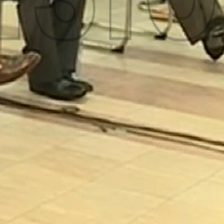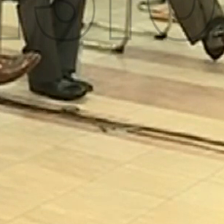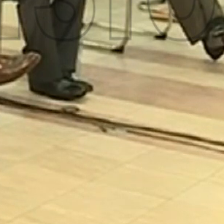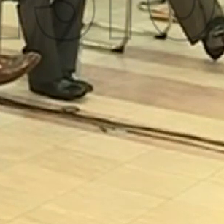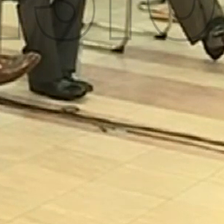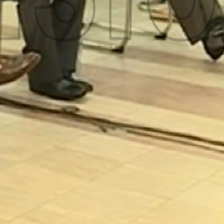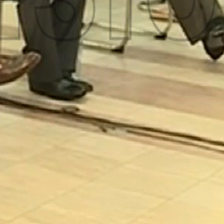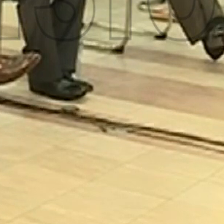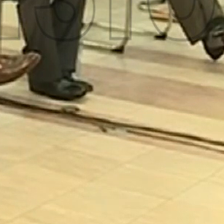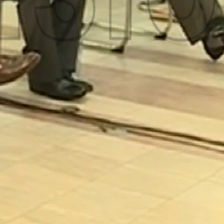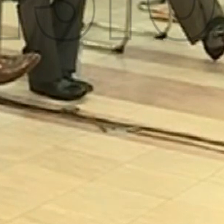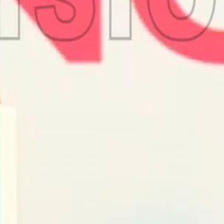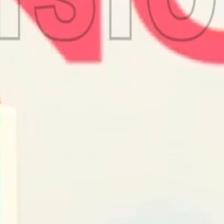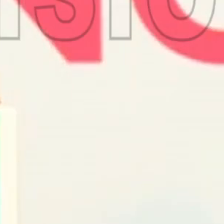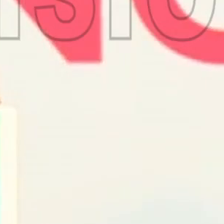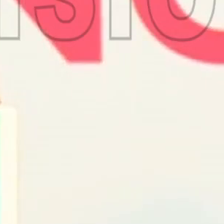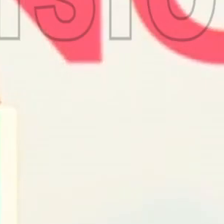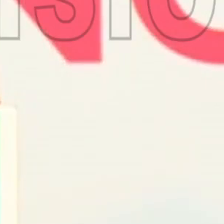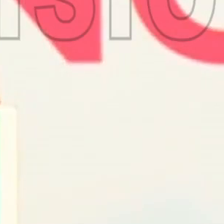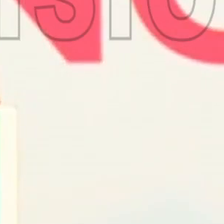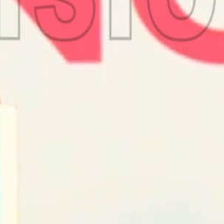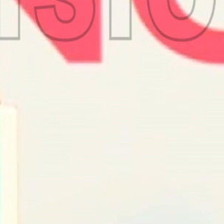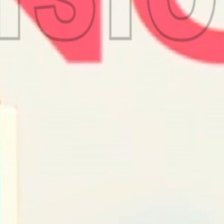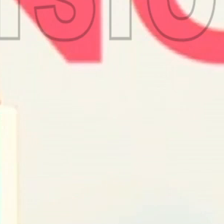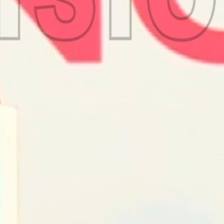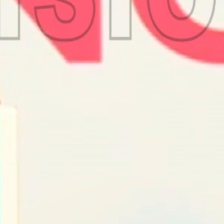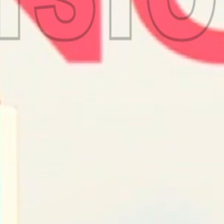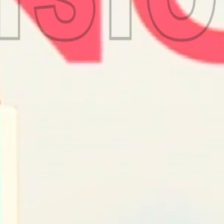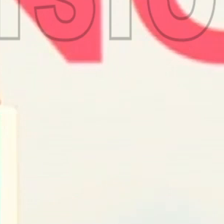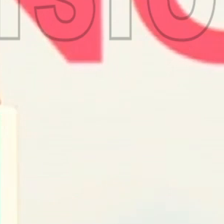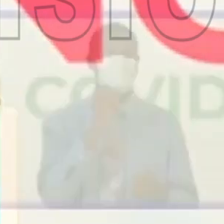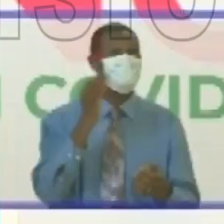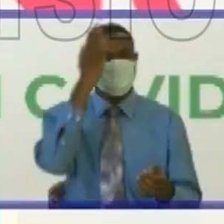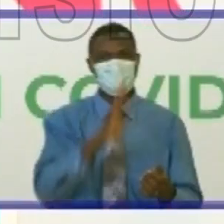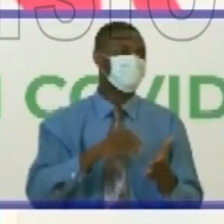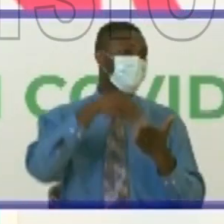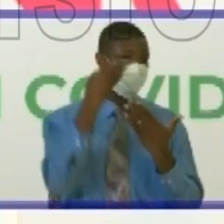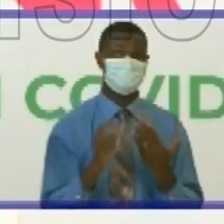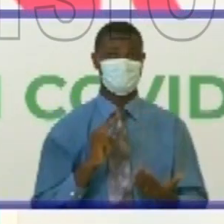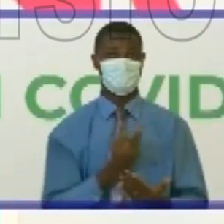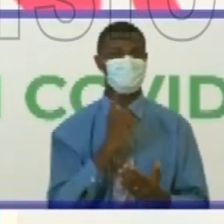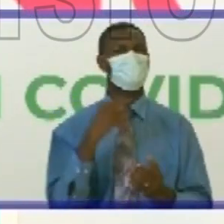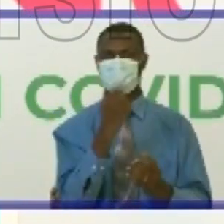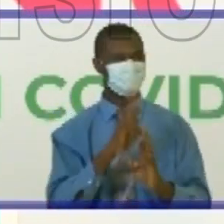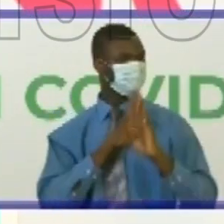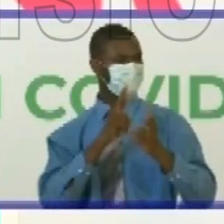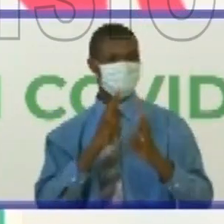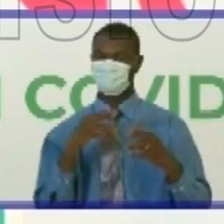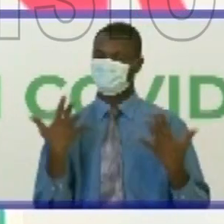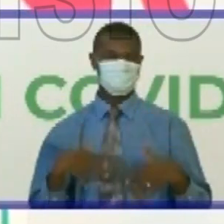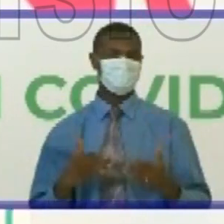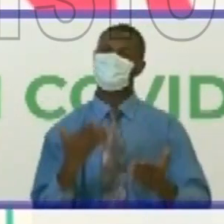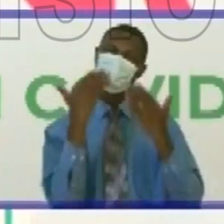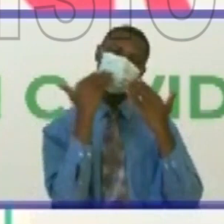the initial part of the pandemic response. We never called you, and you failed to respond to our requests. So we're